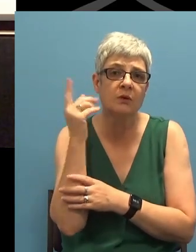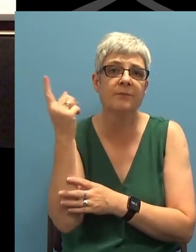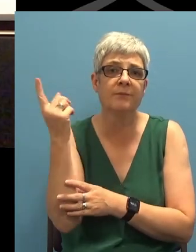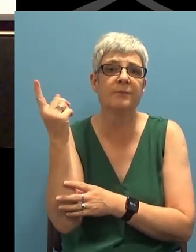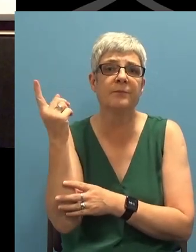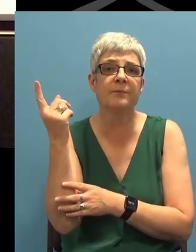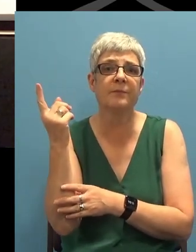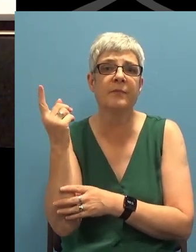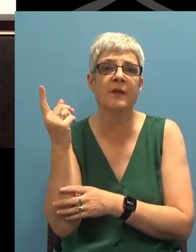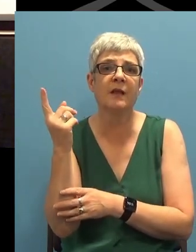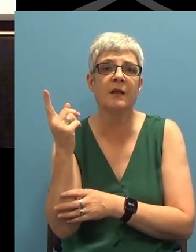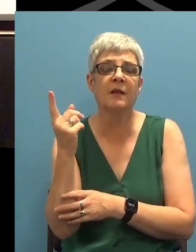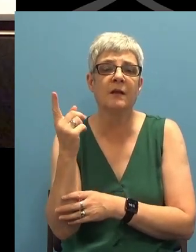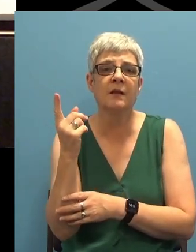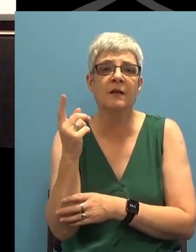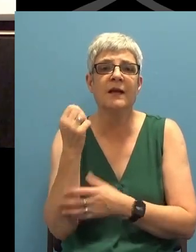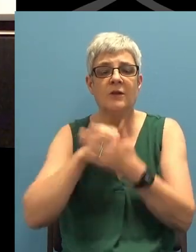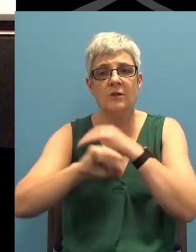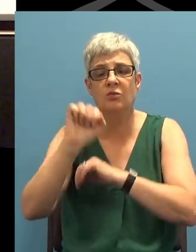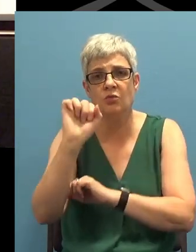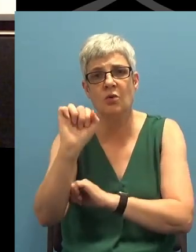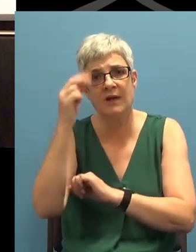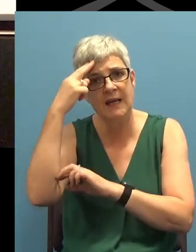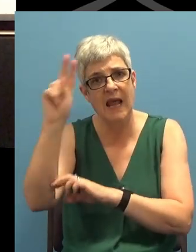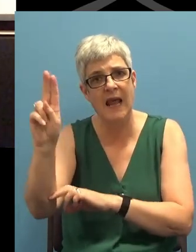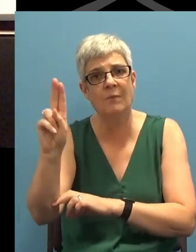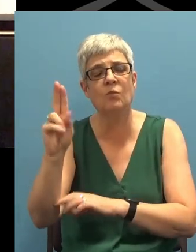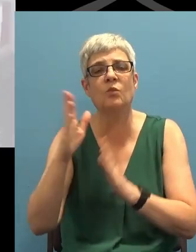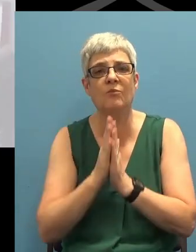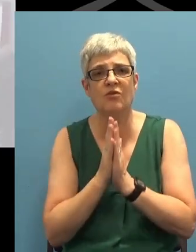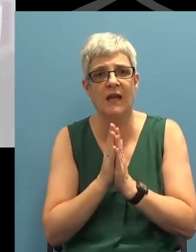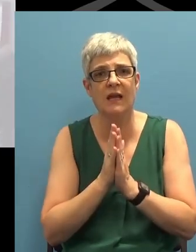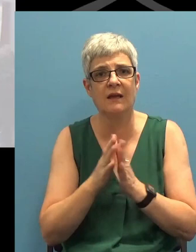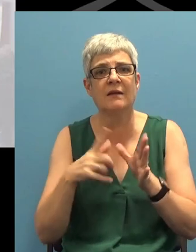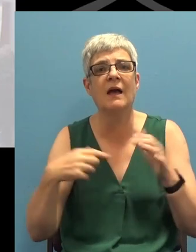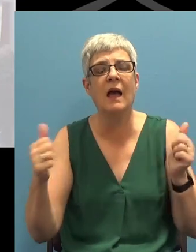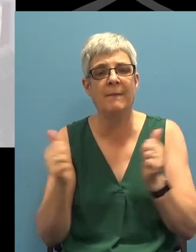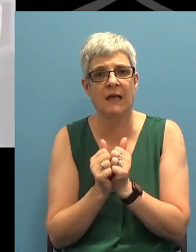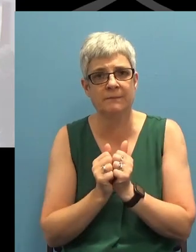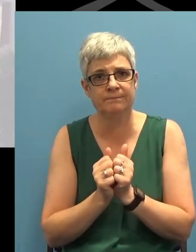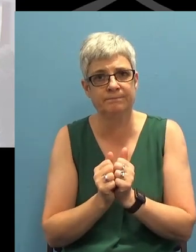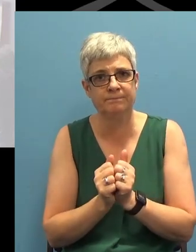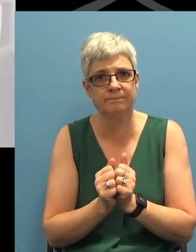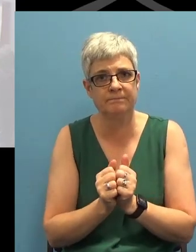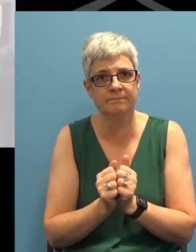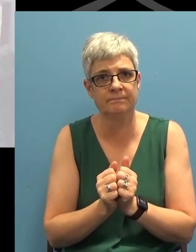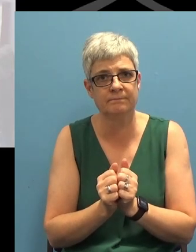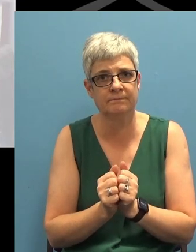And in your name we pray. Amen.